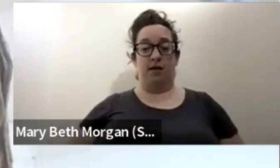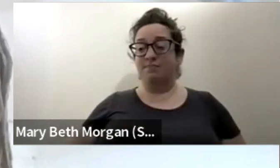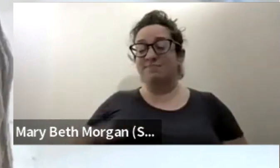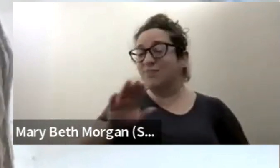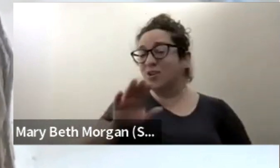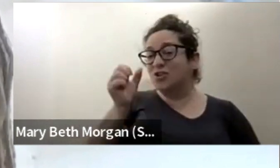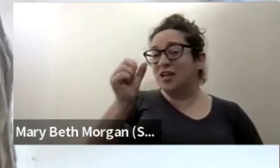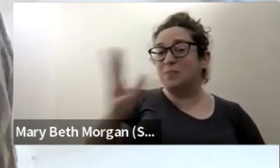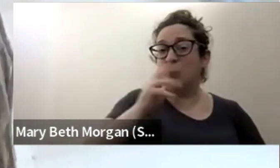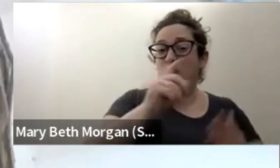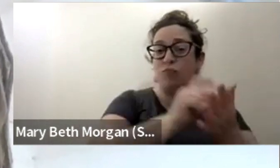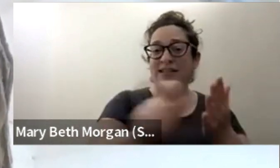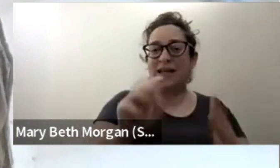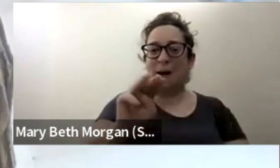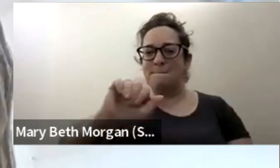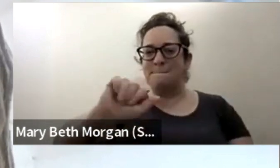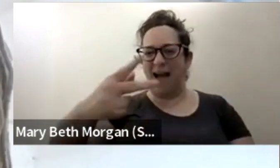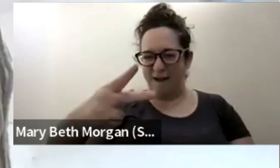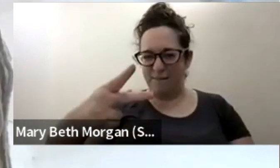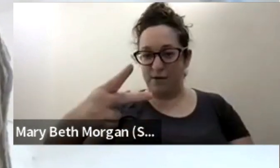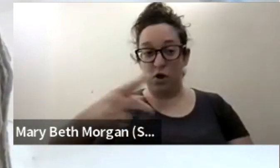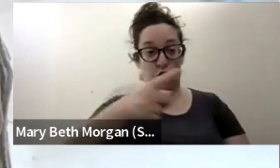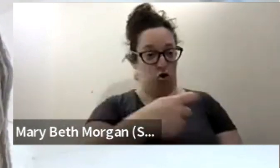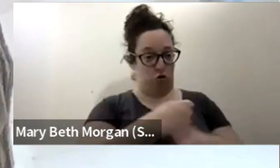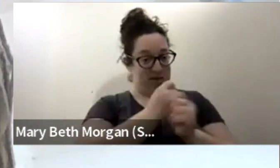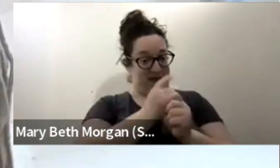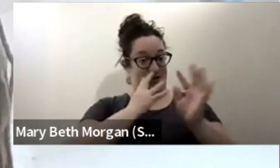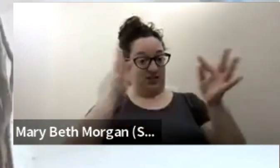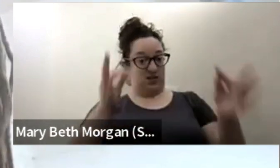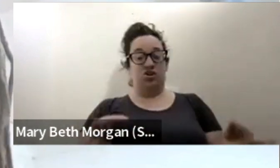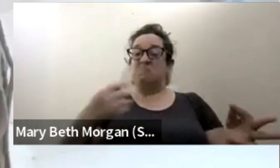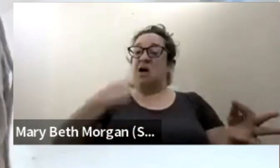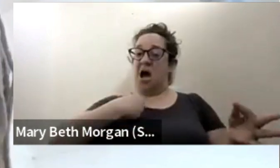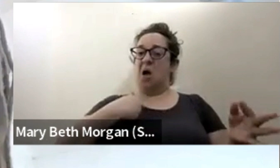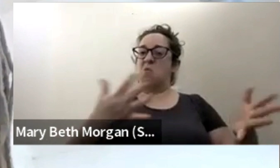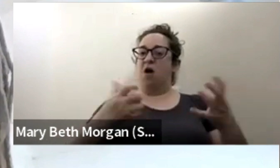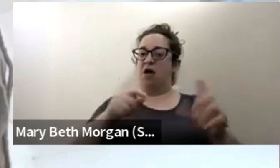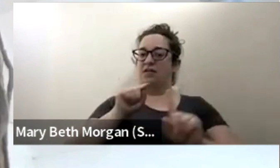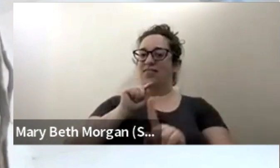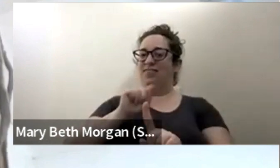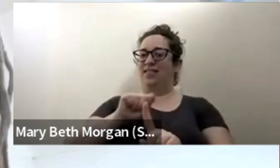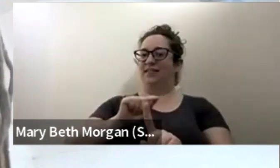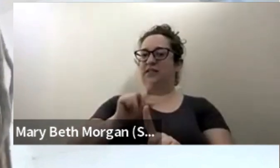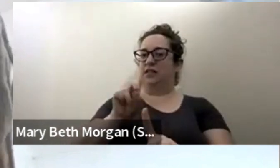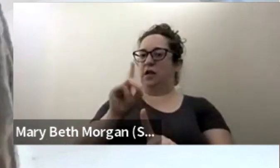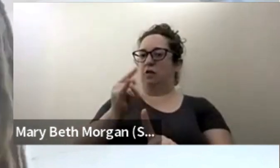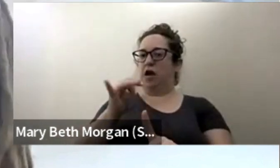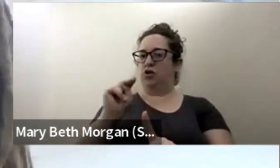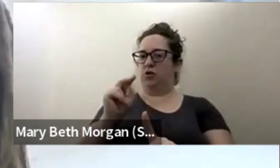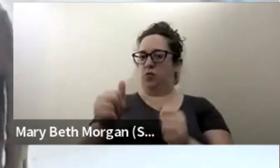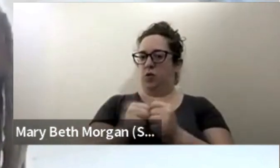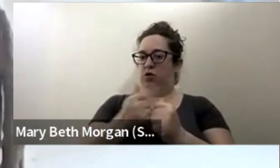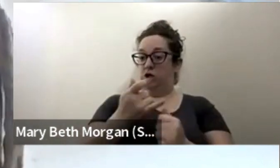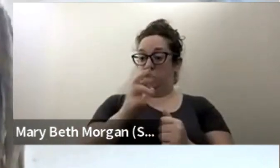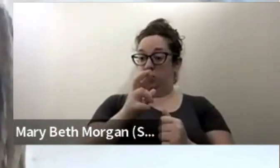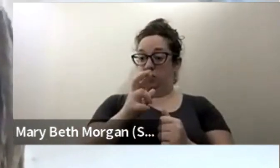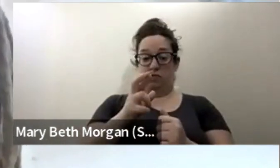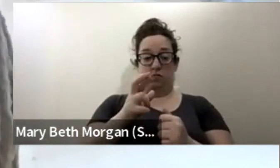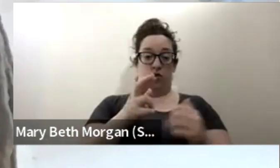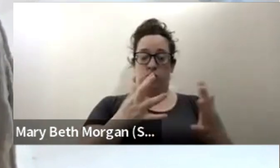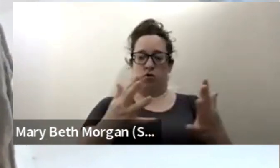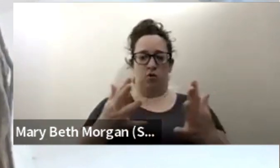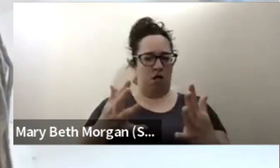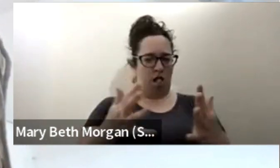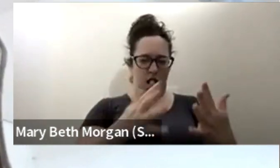Shakespeare writes great maps for the character. So once you've made a simple decision, I want to play this direction with the